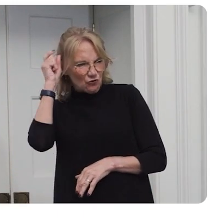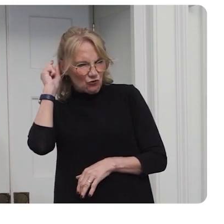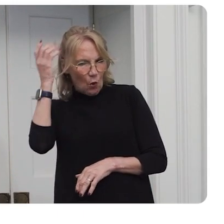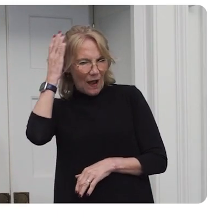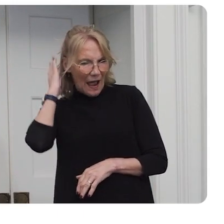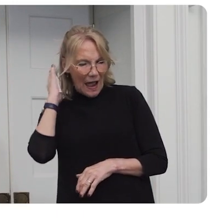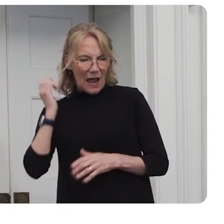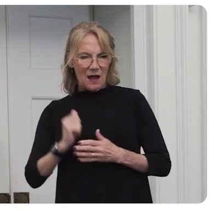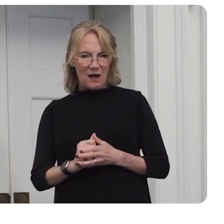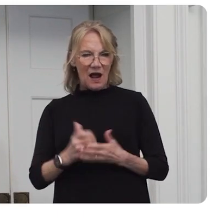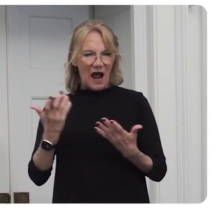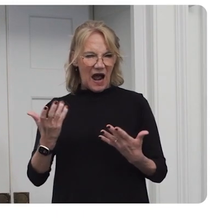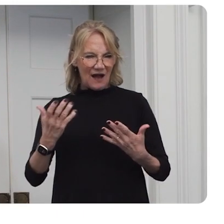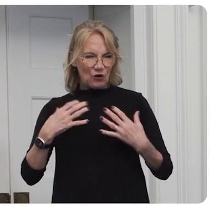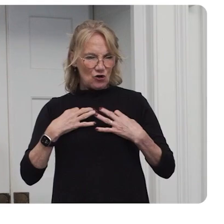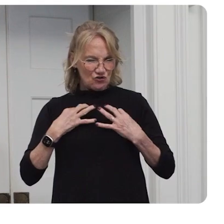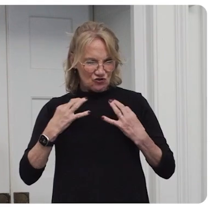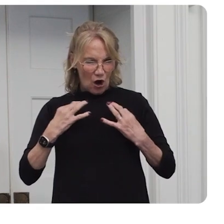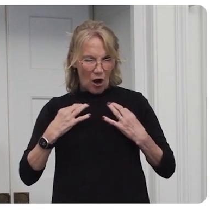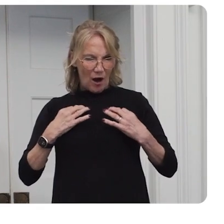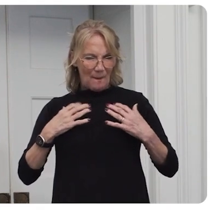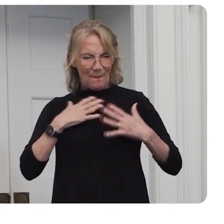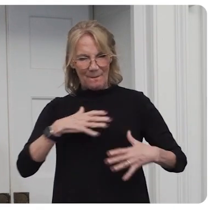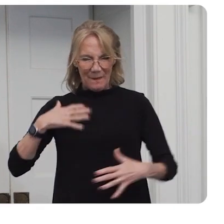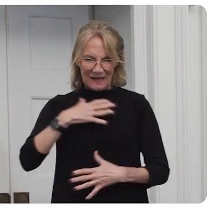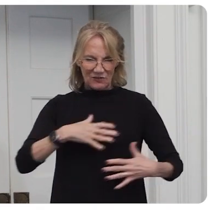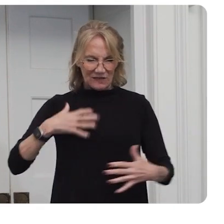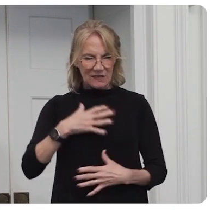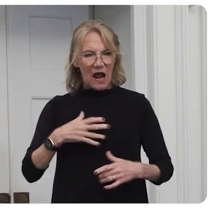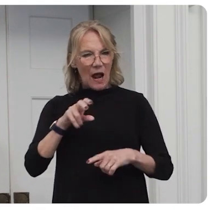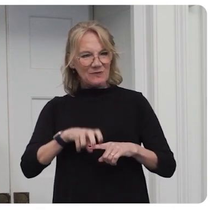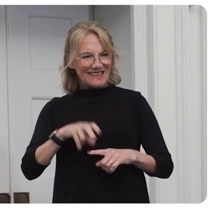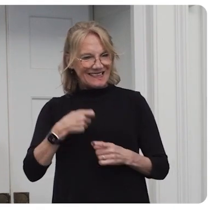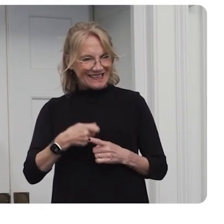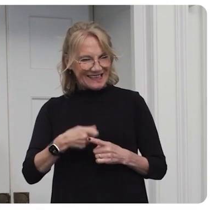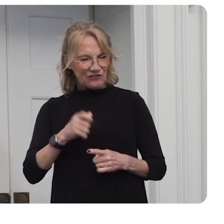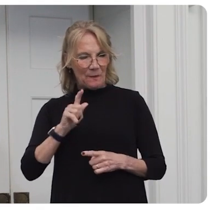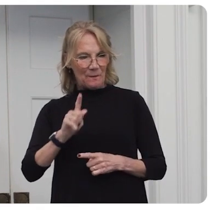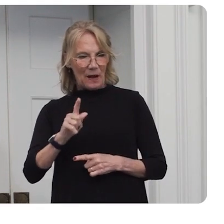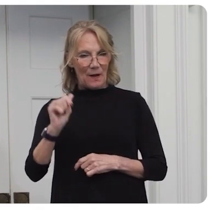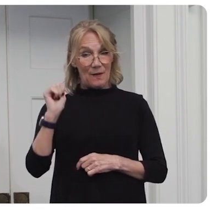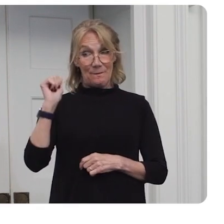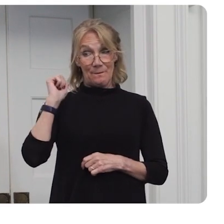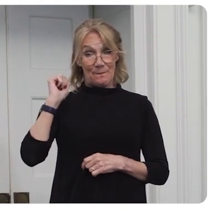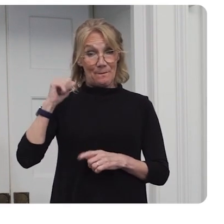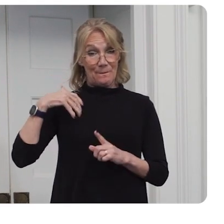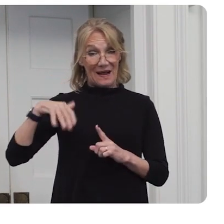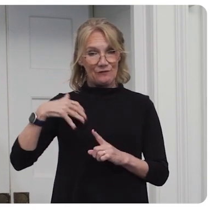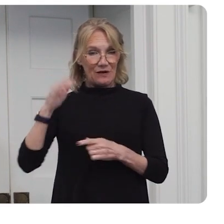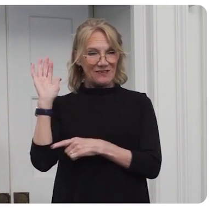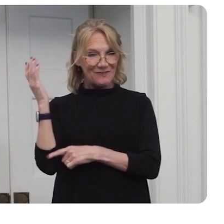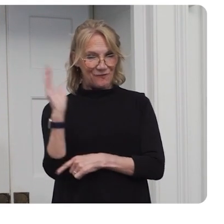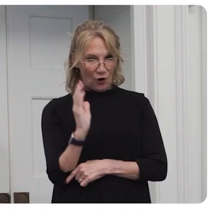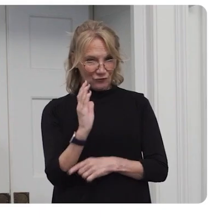a black and white zebra pattern shirt, and I'm currently sitting in my kitchen, but actually my background is